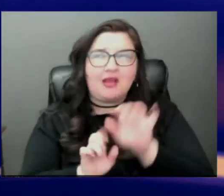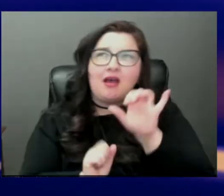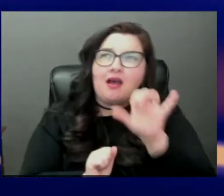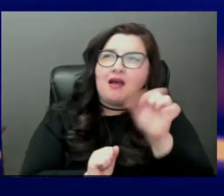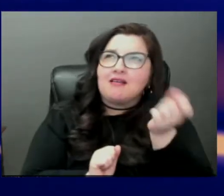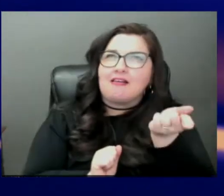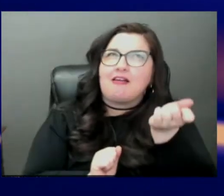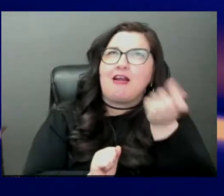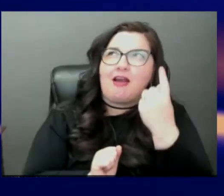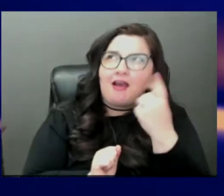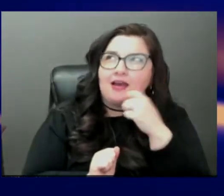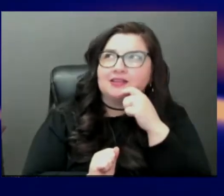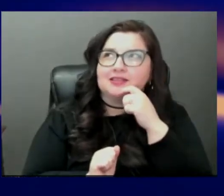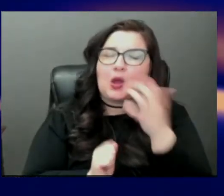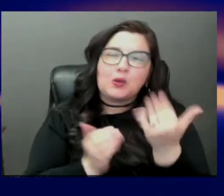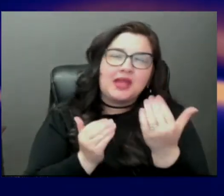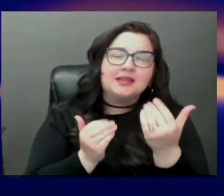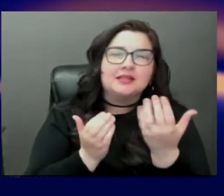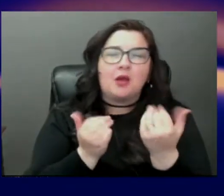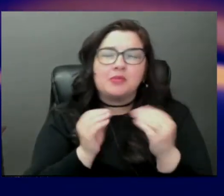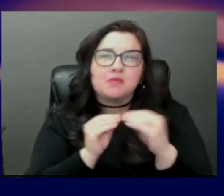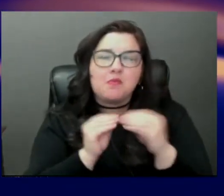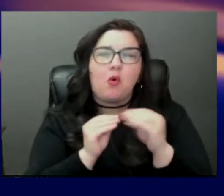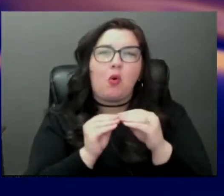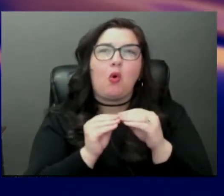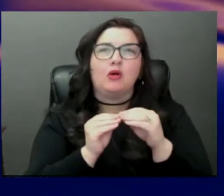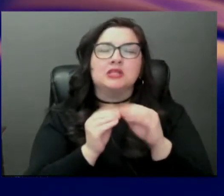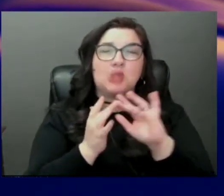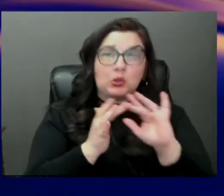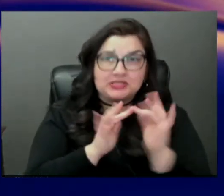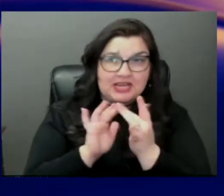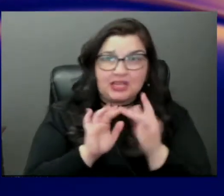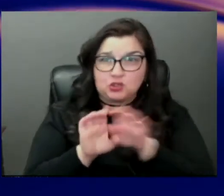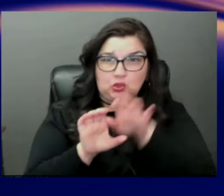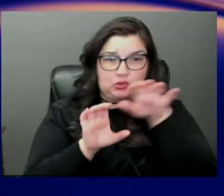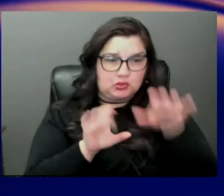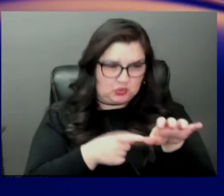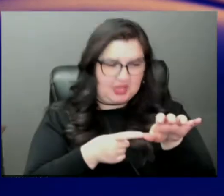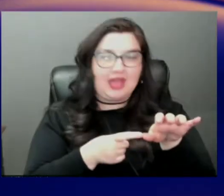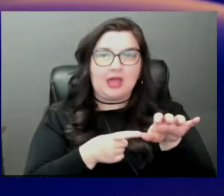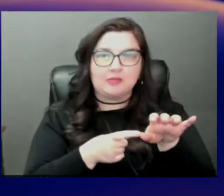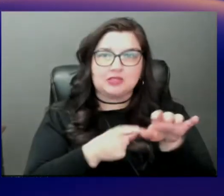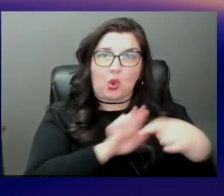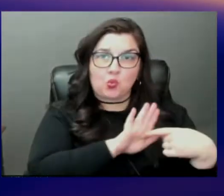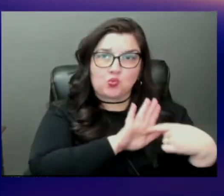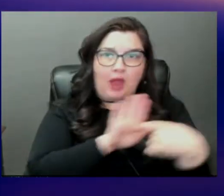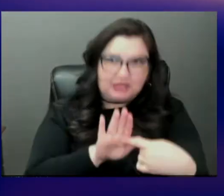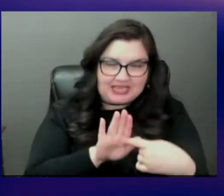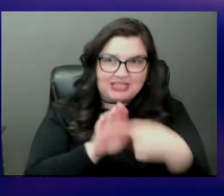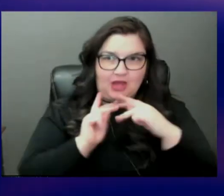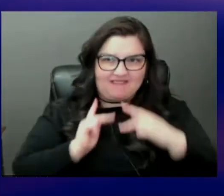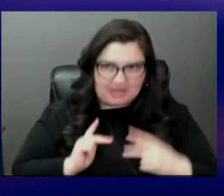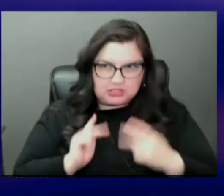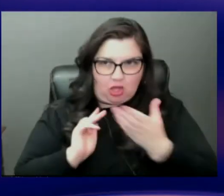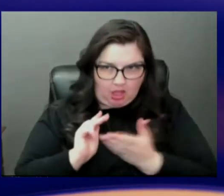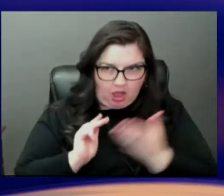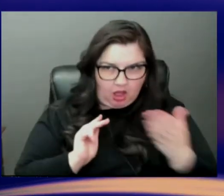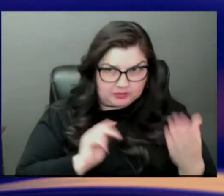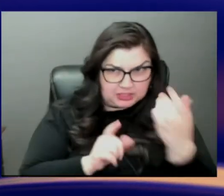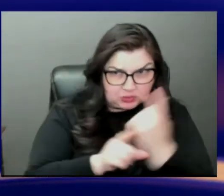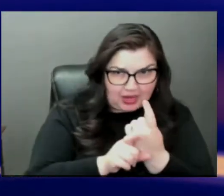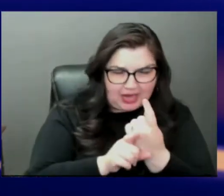like these digital twins. So you said that they're kind of a representation of a physical object, right? So how then